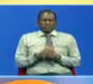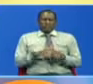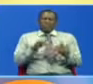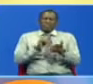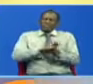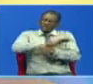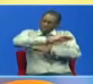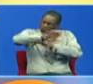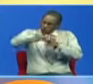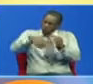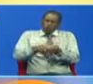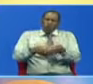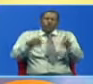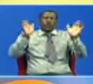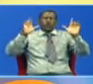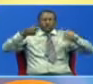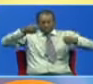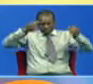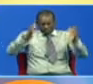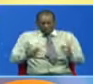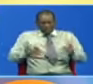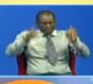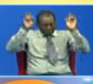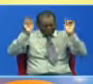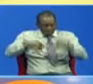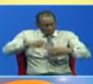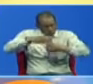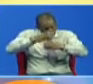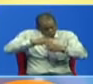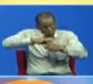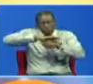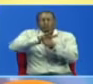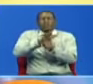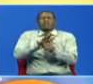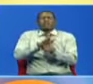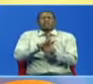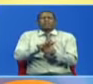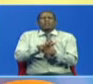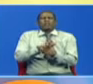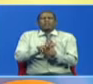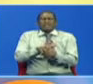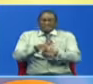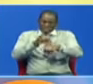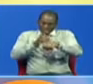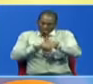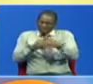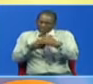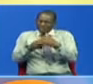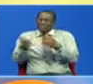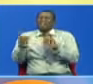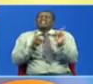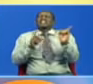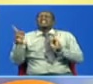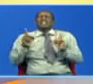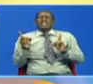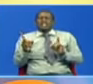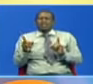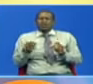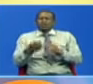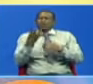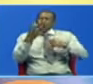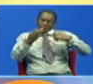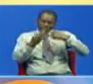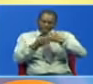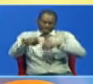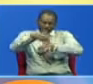truck drivers must get tested at the point of origin at least 48 hours